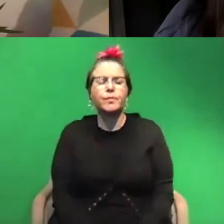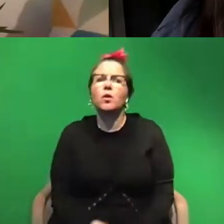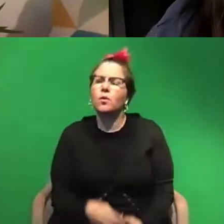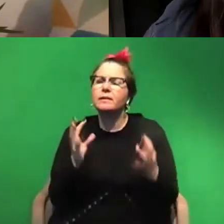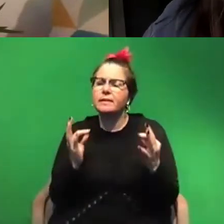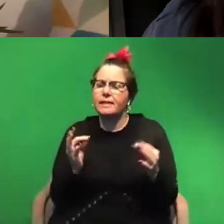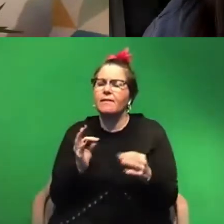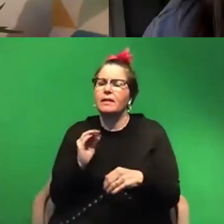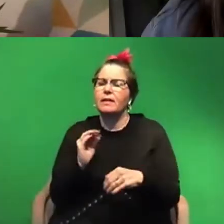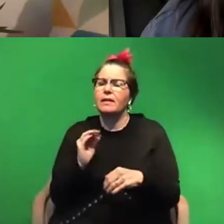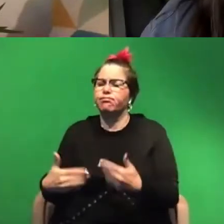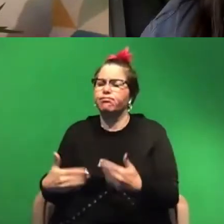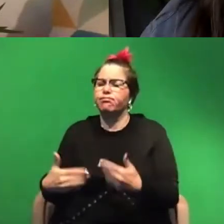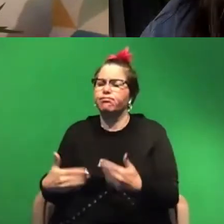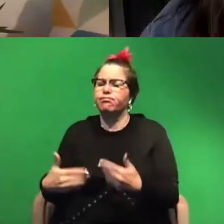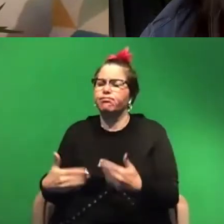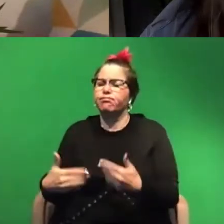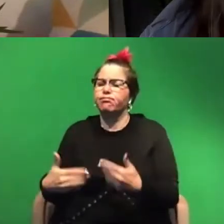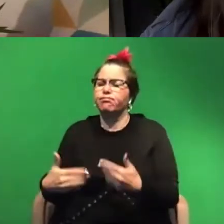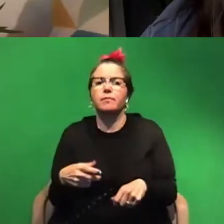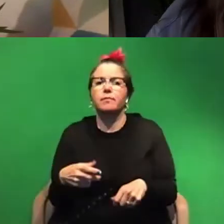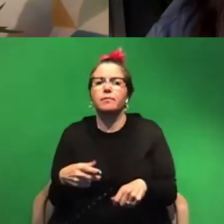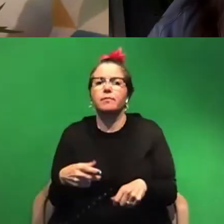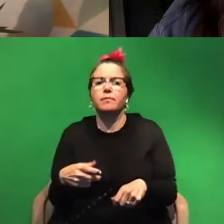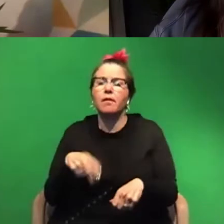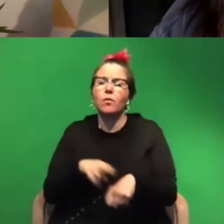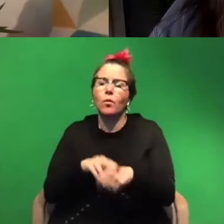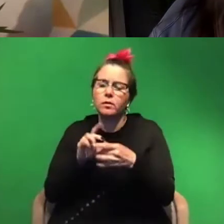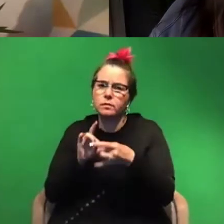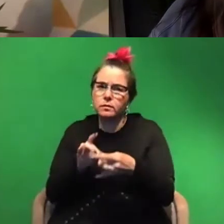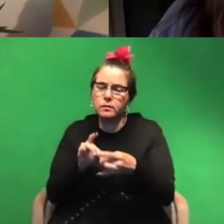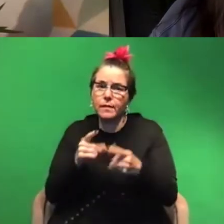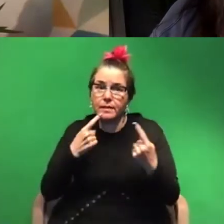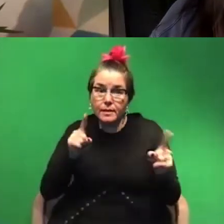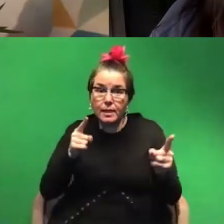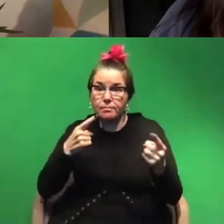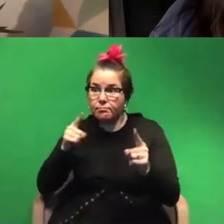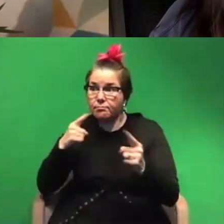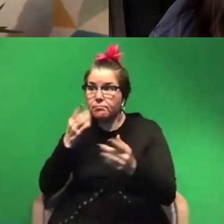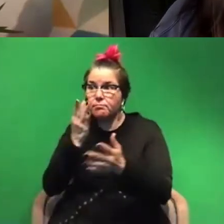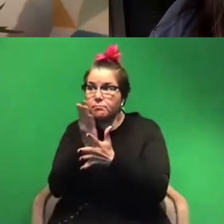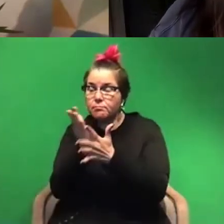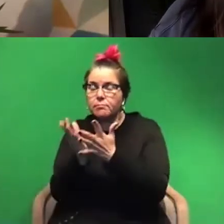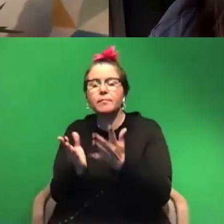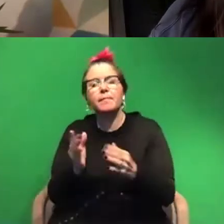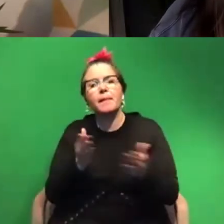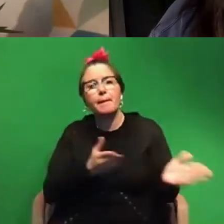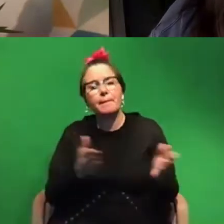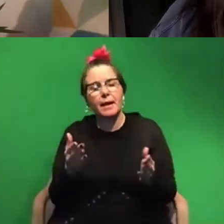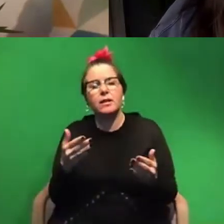tracking the Moderna one. Of course, it's contingent on the success at each stage. but the plan is to fast track